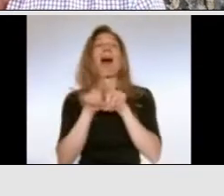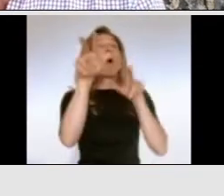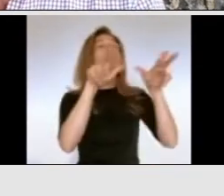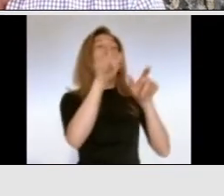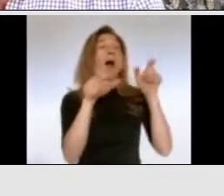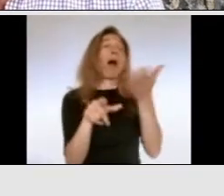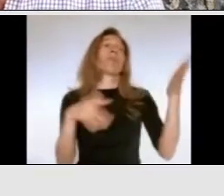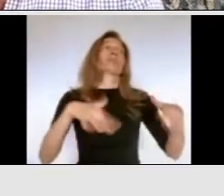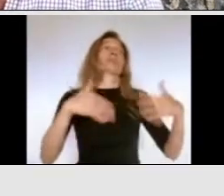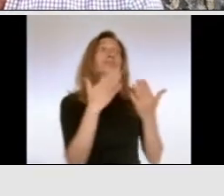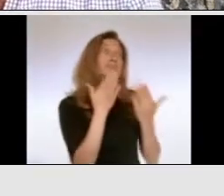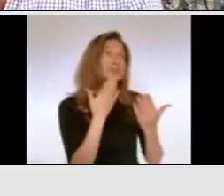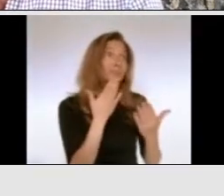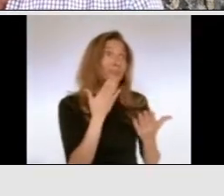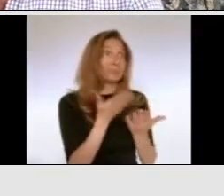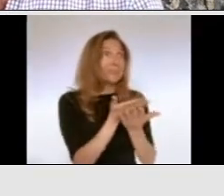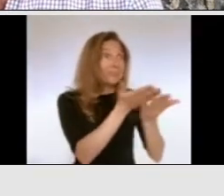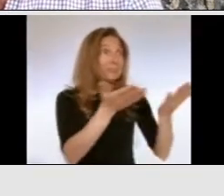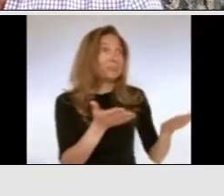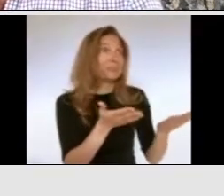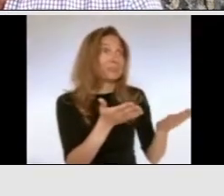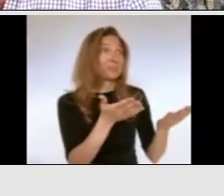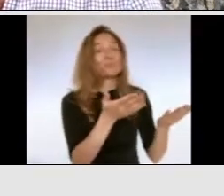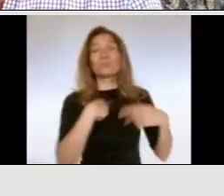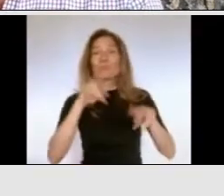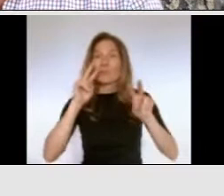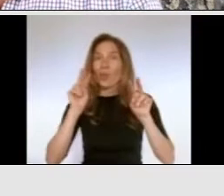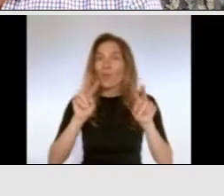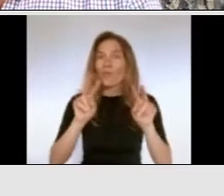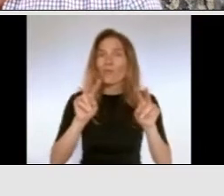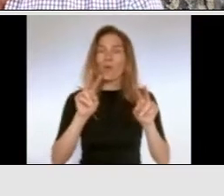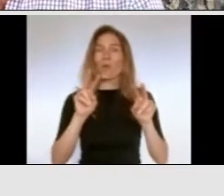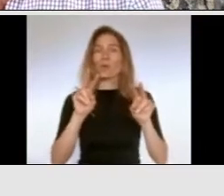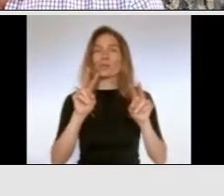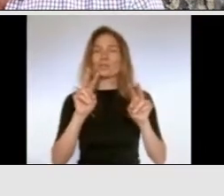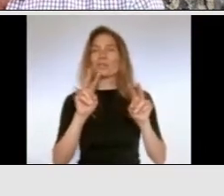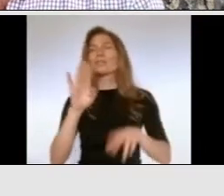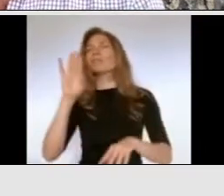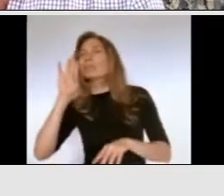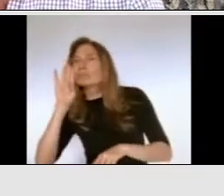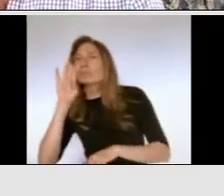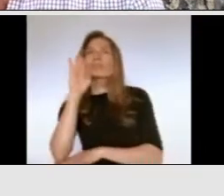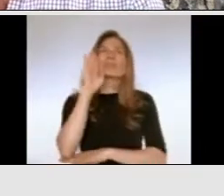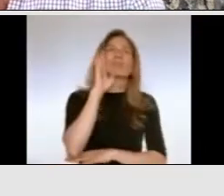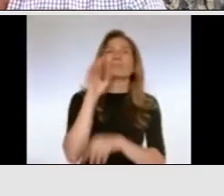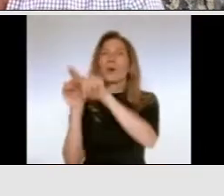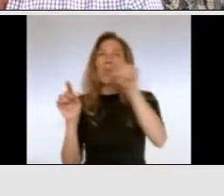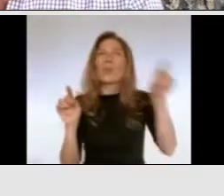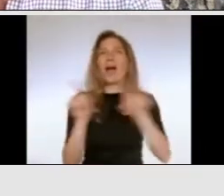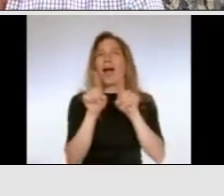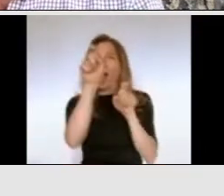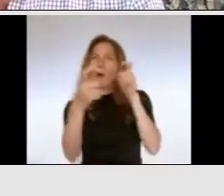to the organisers, and we very much look forward to listening to others and to participating in this